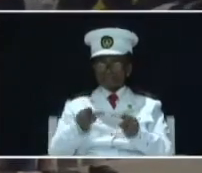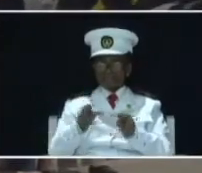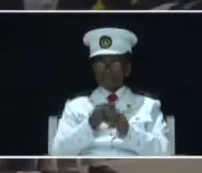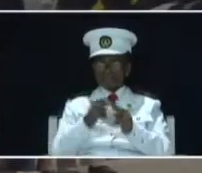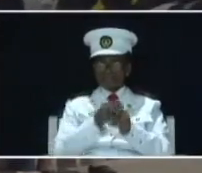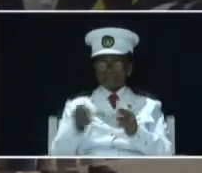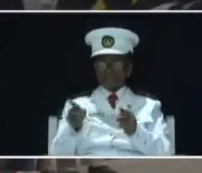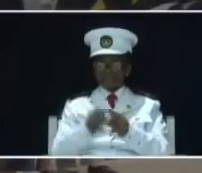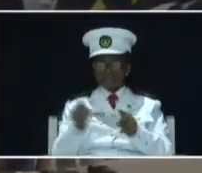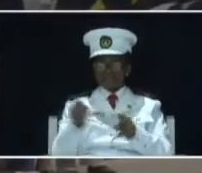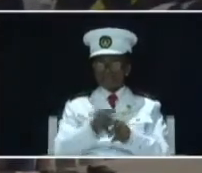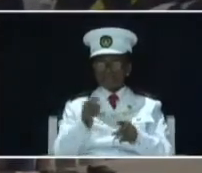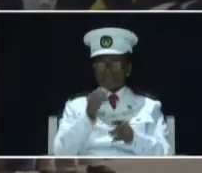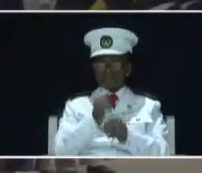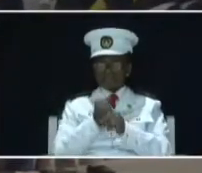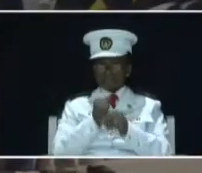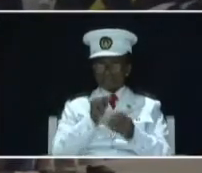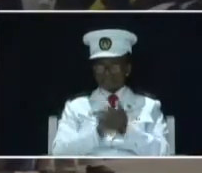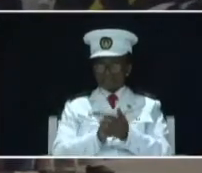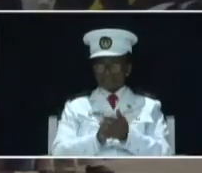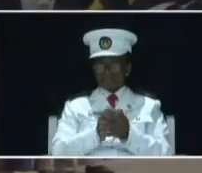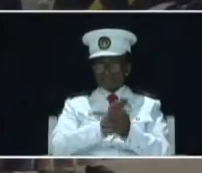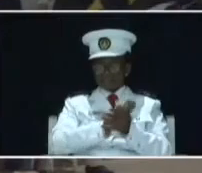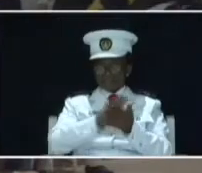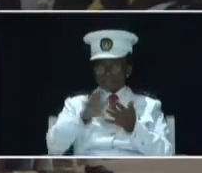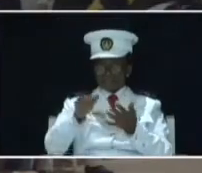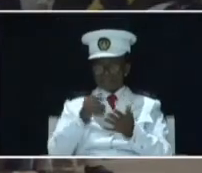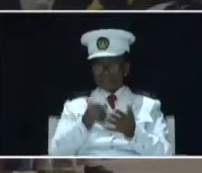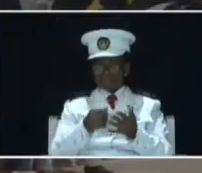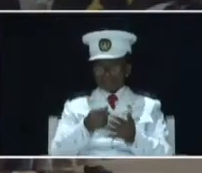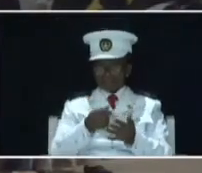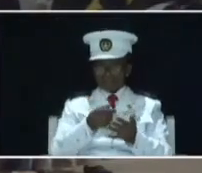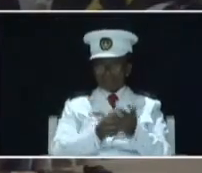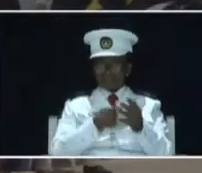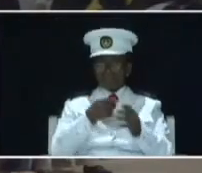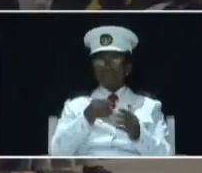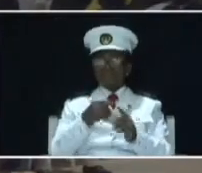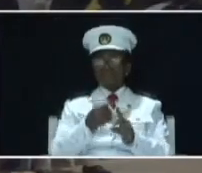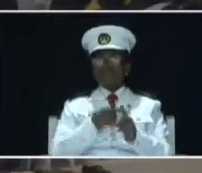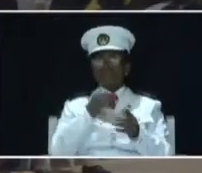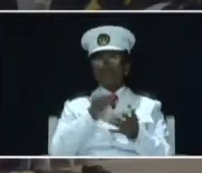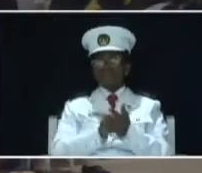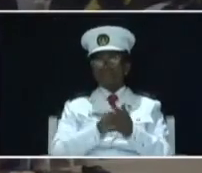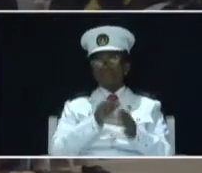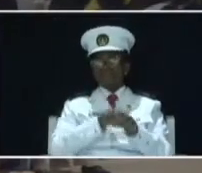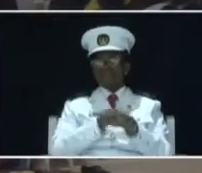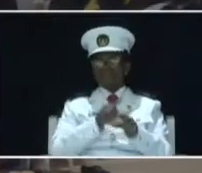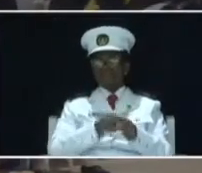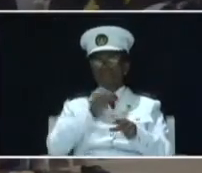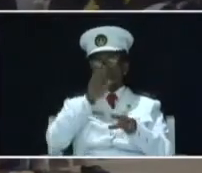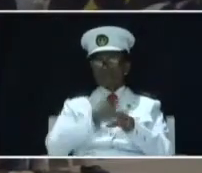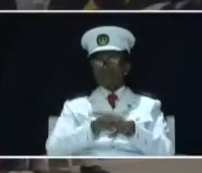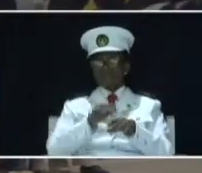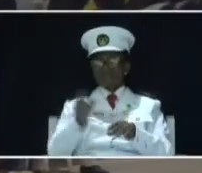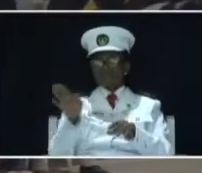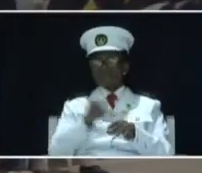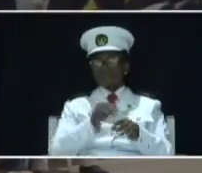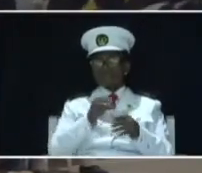from that moment onward, your Christian life will become enjoyable.